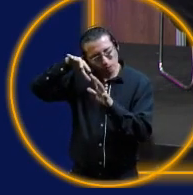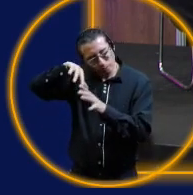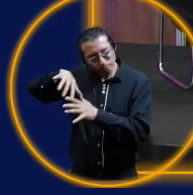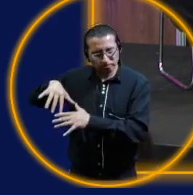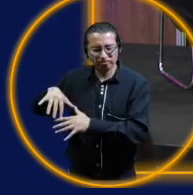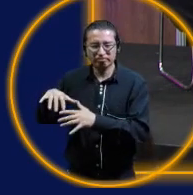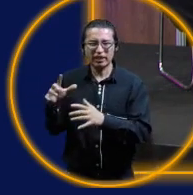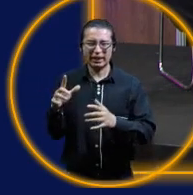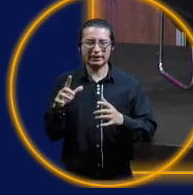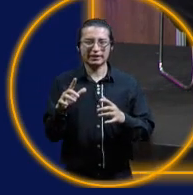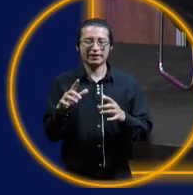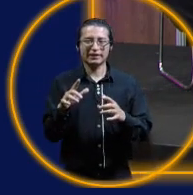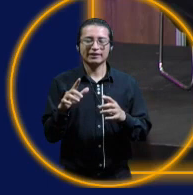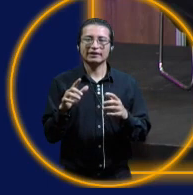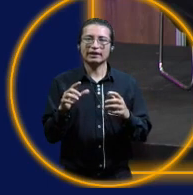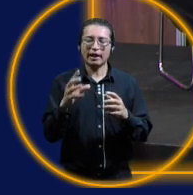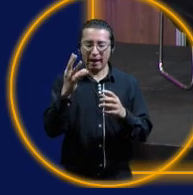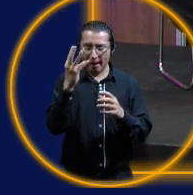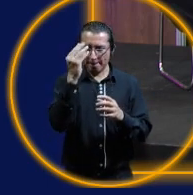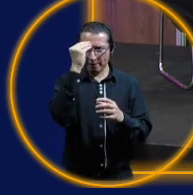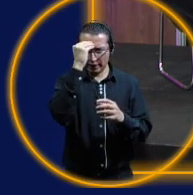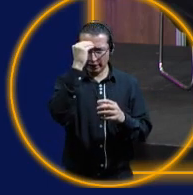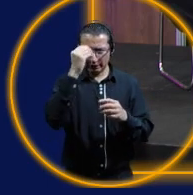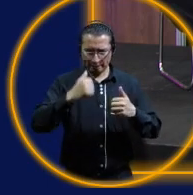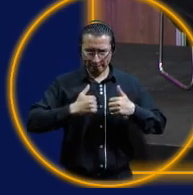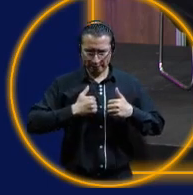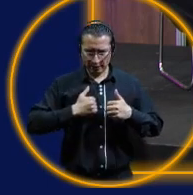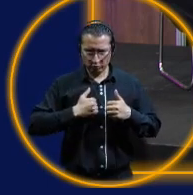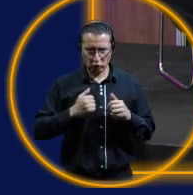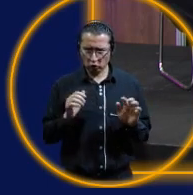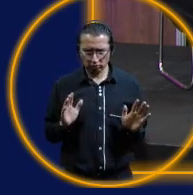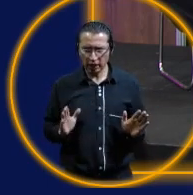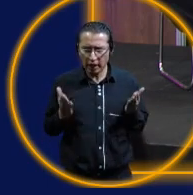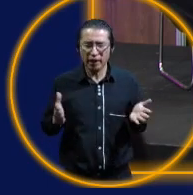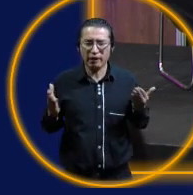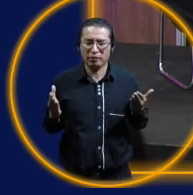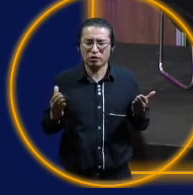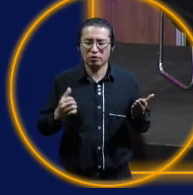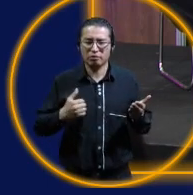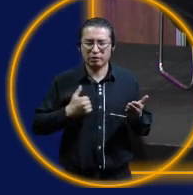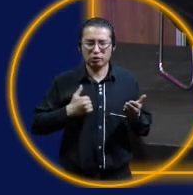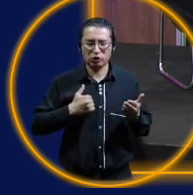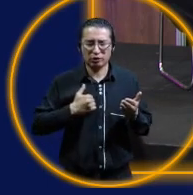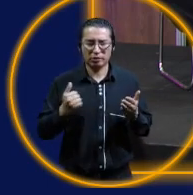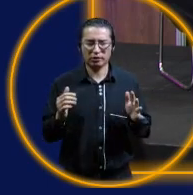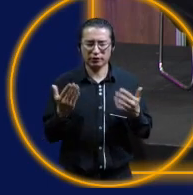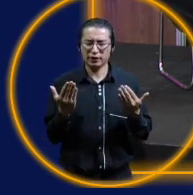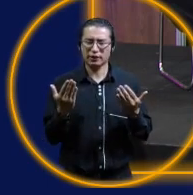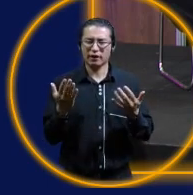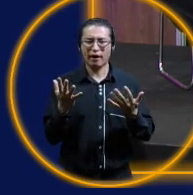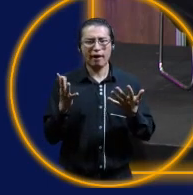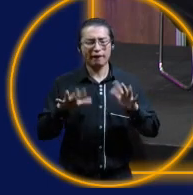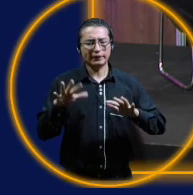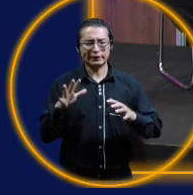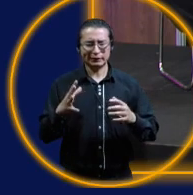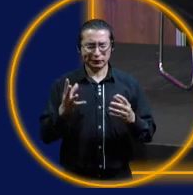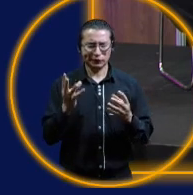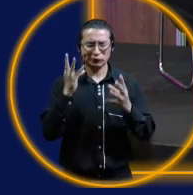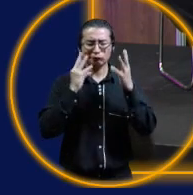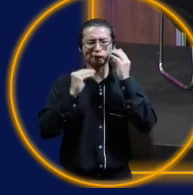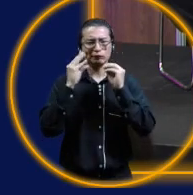not discourage yourself. Because I've learned, and so has Jessica, I know, from so many weird experiments